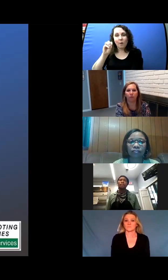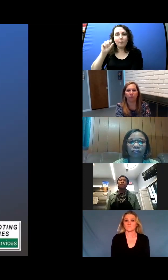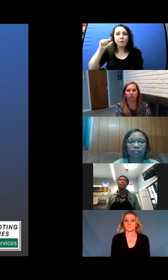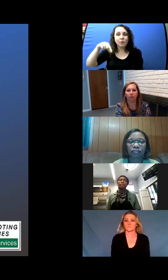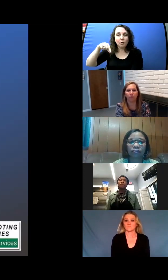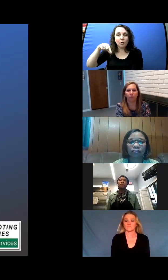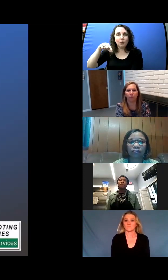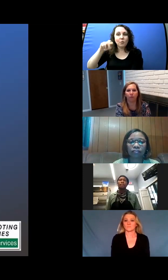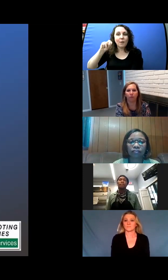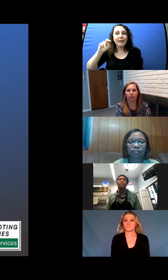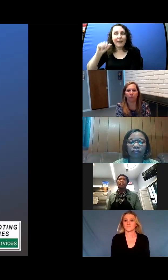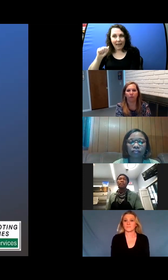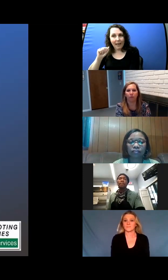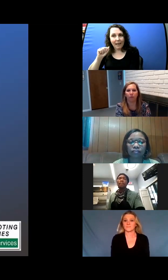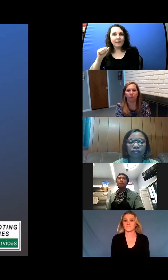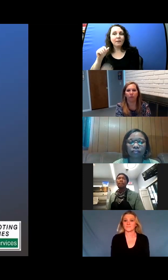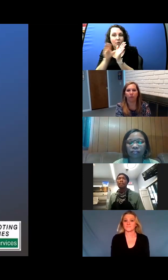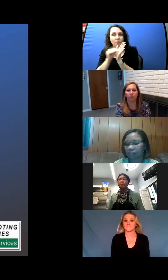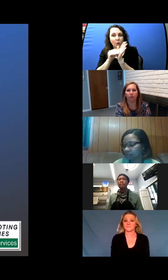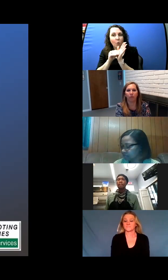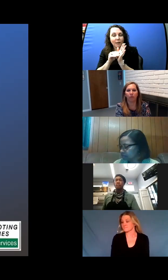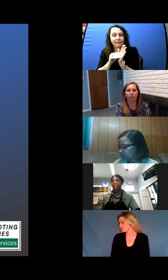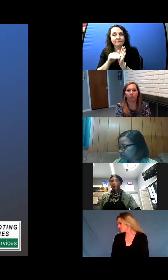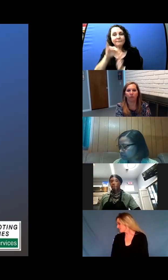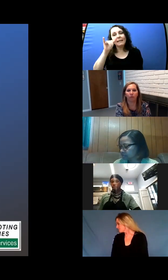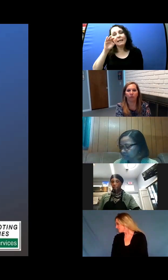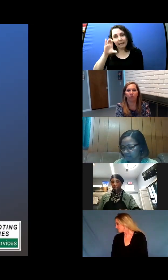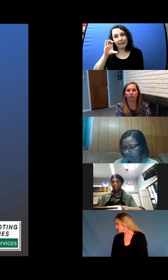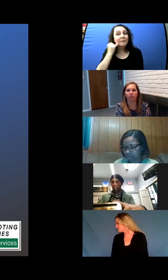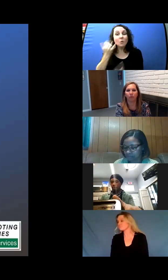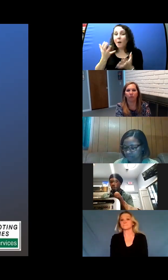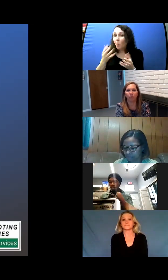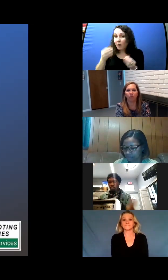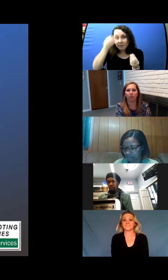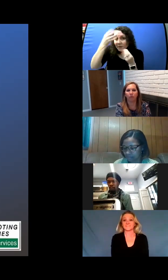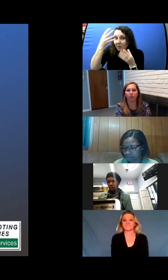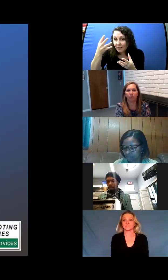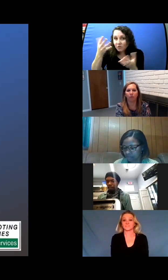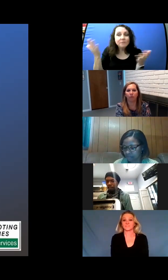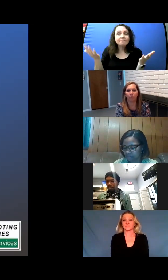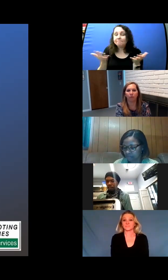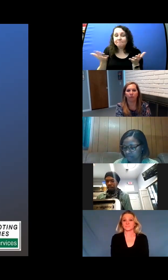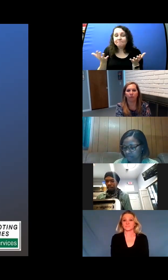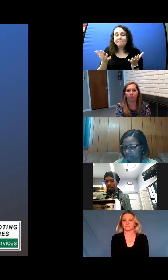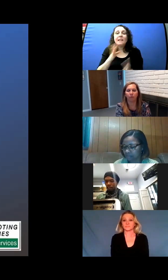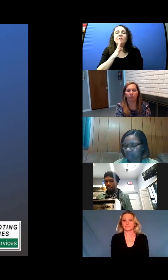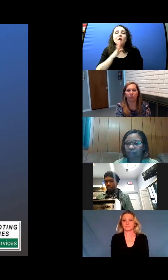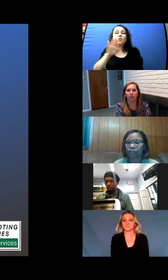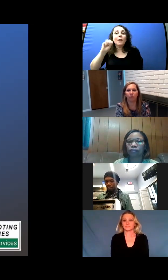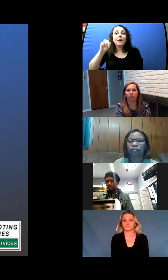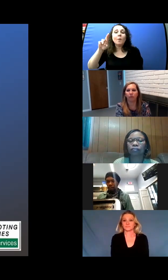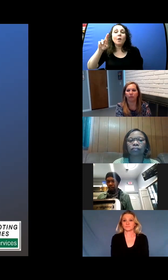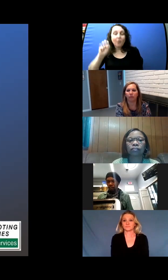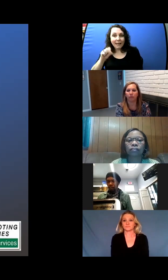If you would like additional information, please speak to your MRS counselor. If you do not have an MRS counselor you would